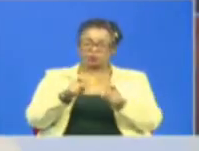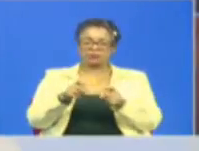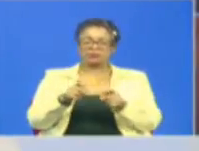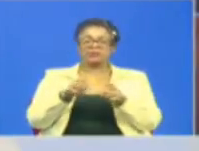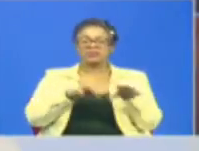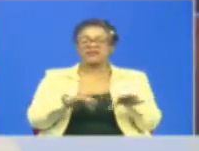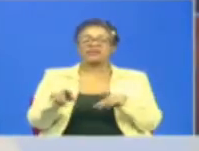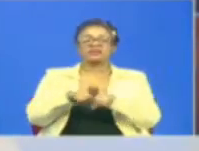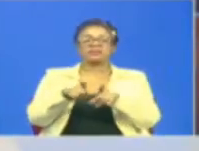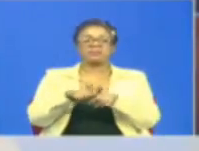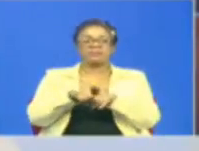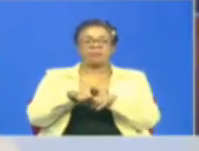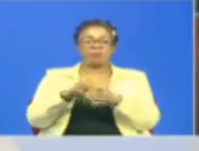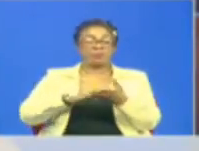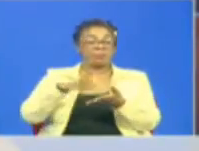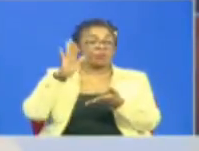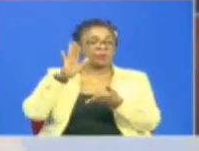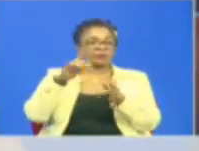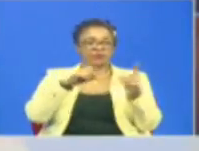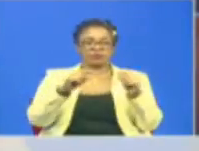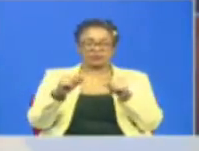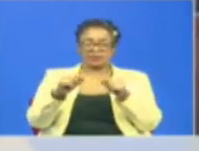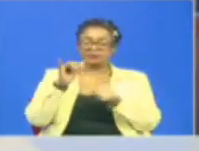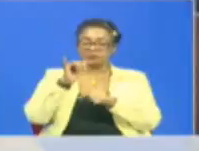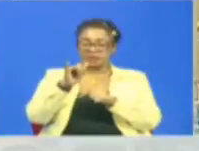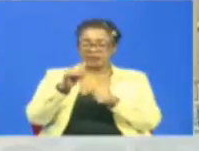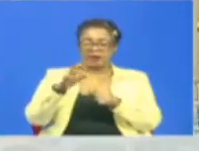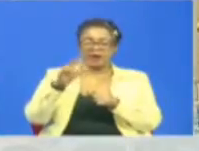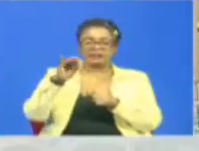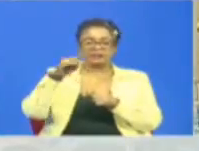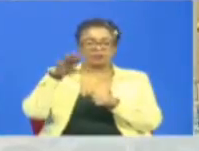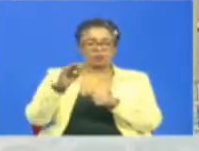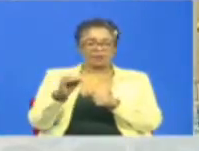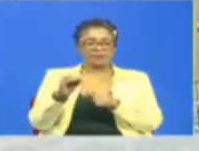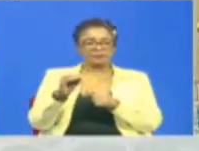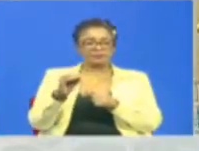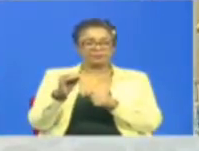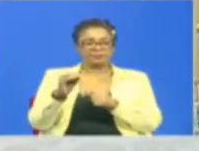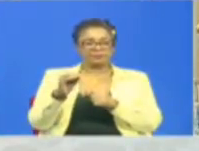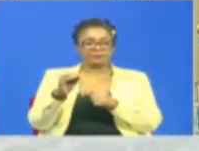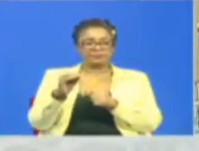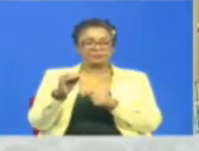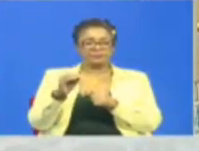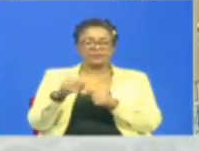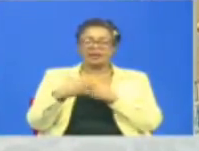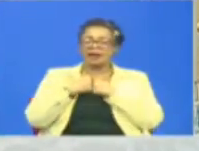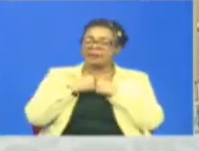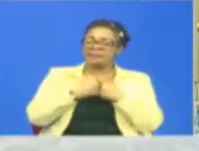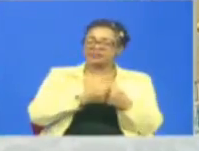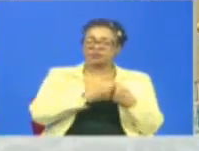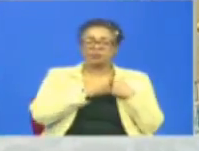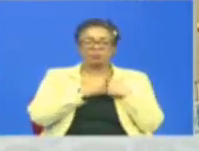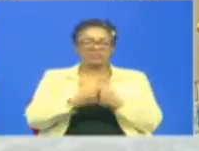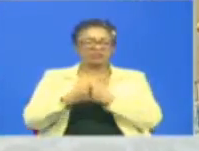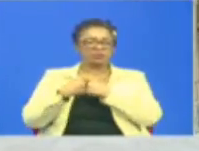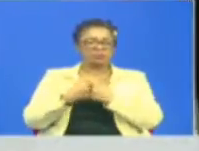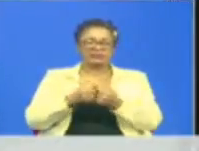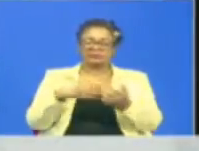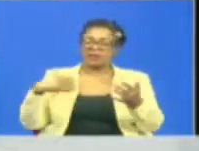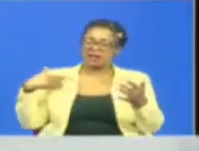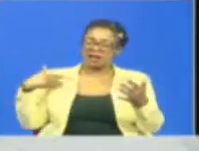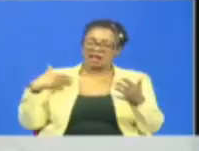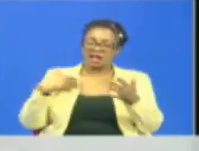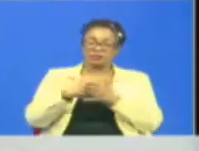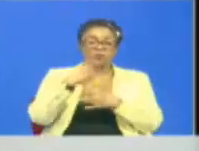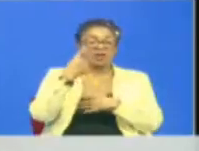With more on the teachers' twist, here's Anita Nkonge. It is a battle that has been running for over a year now,